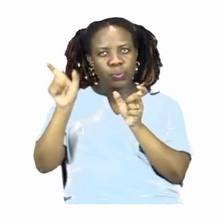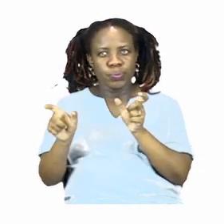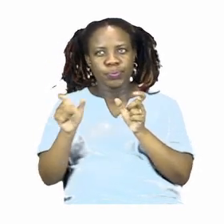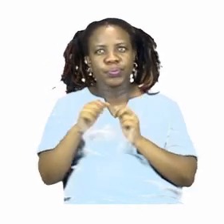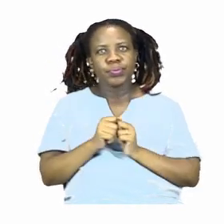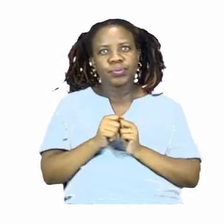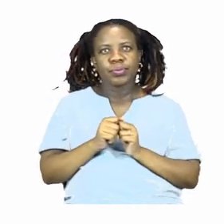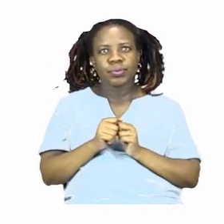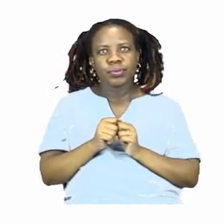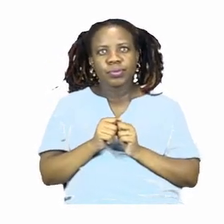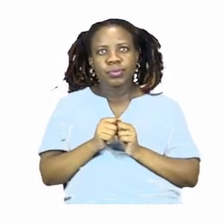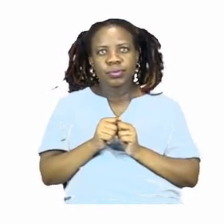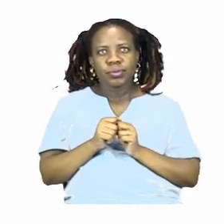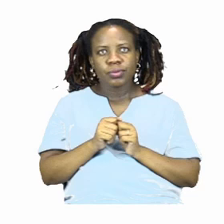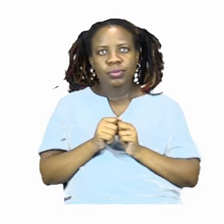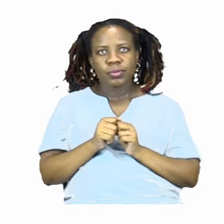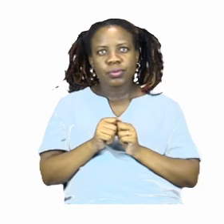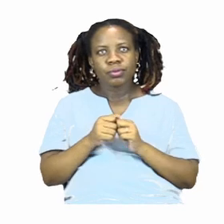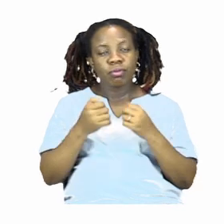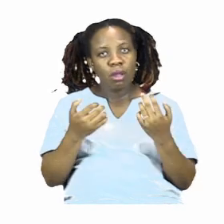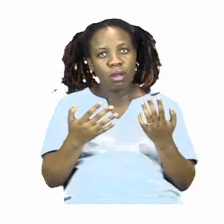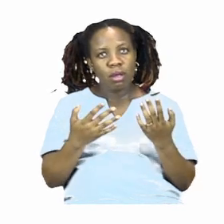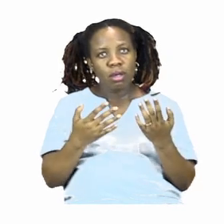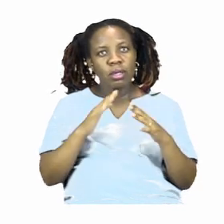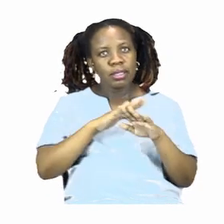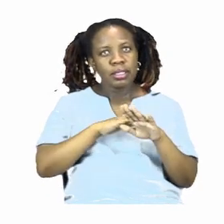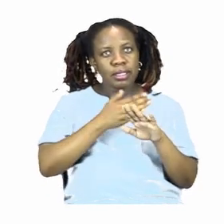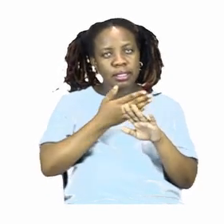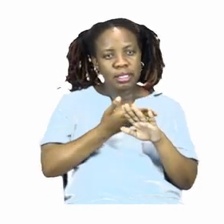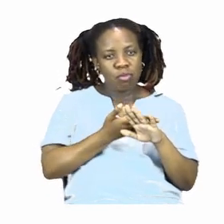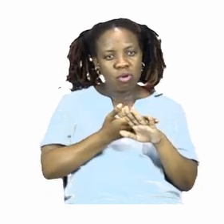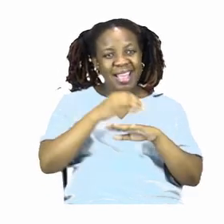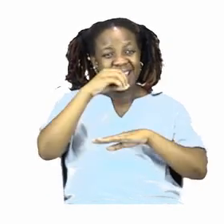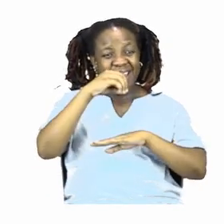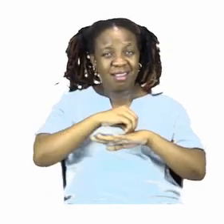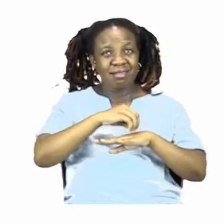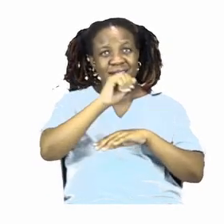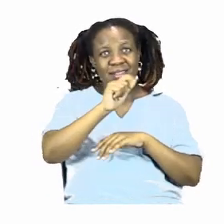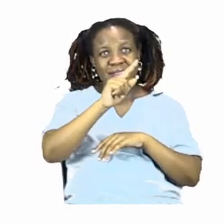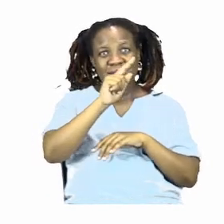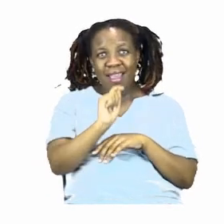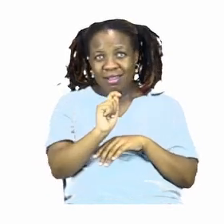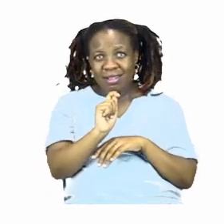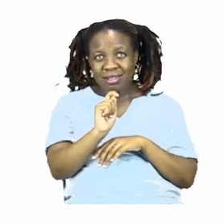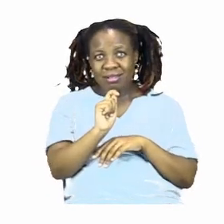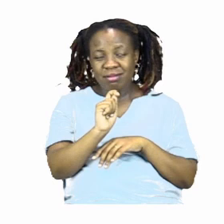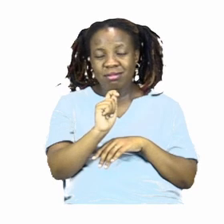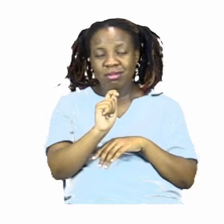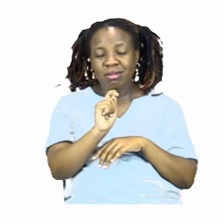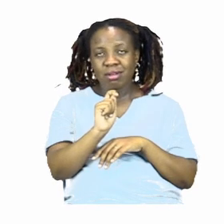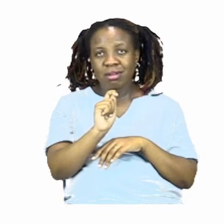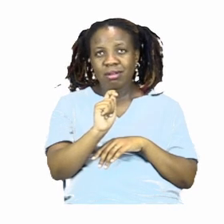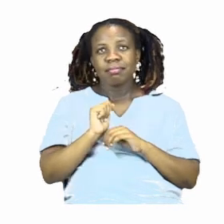of when we can make use of the word at or the preposition at.